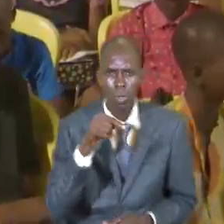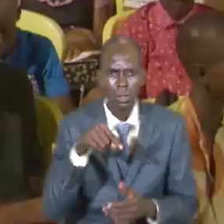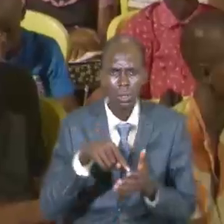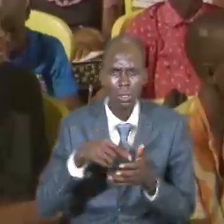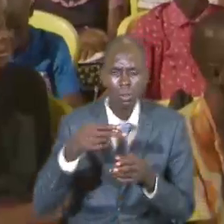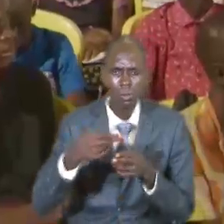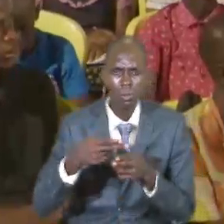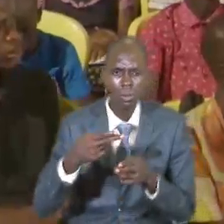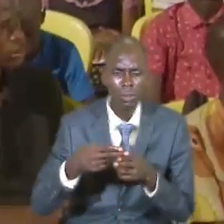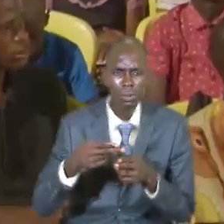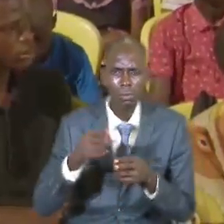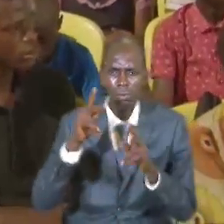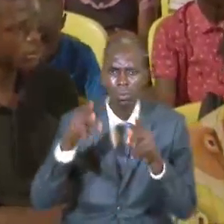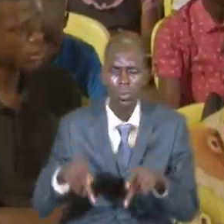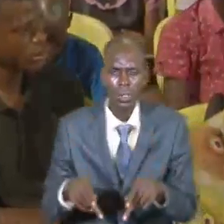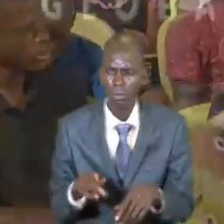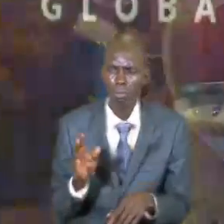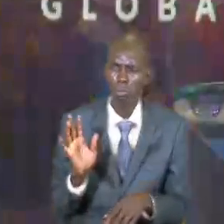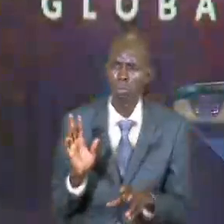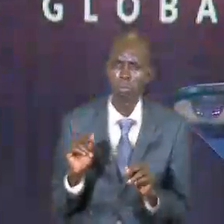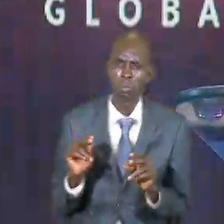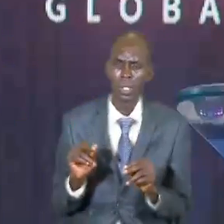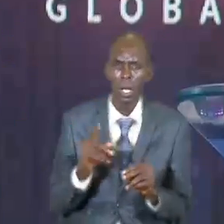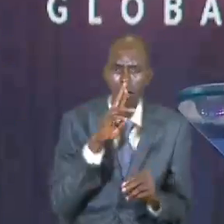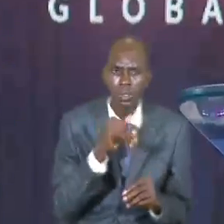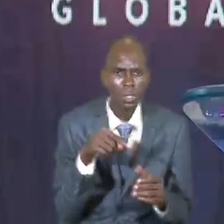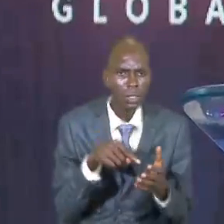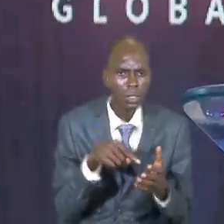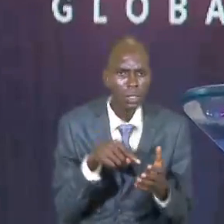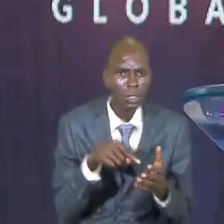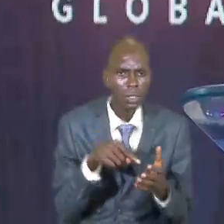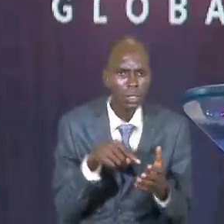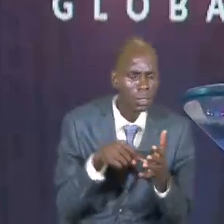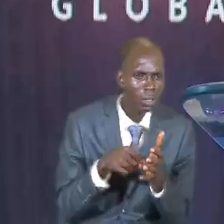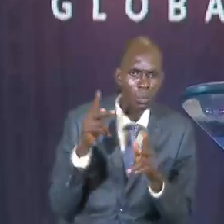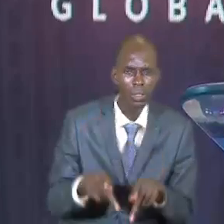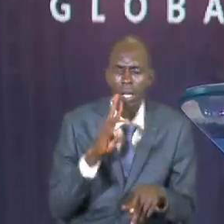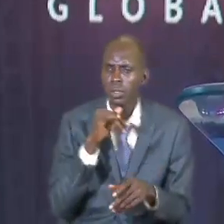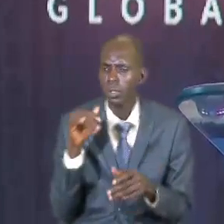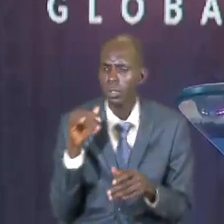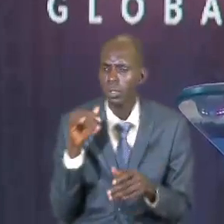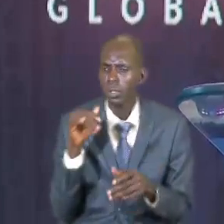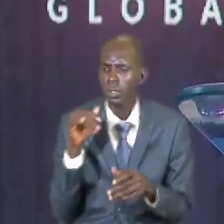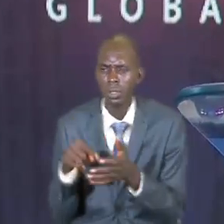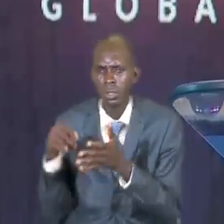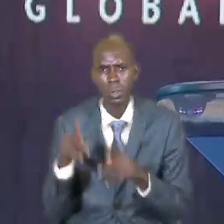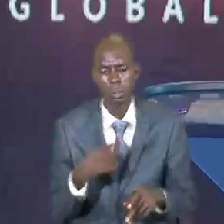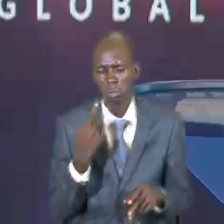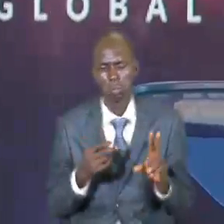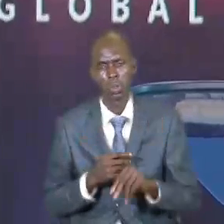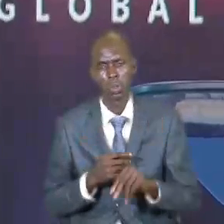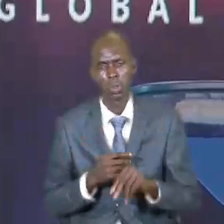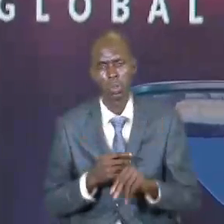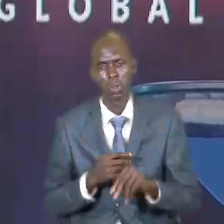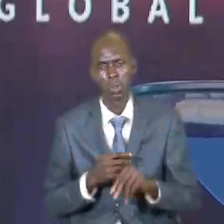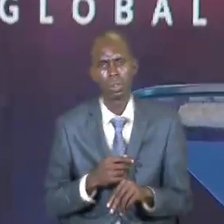Are you not Mr. So-and-so? Are you not Miss So-and-so? Are you not Mrs. So-and-so? You say, no. What do you mean? Oh,